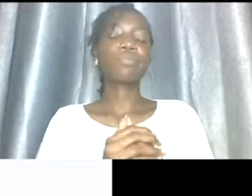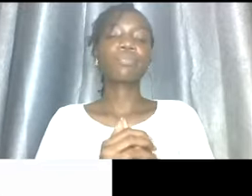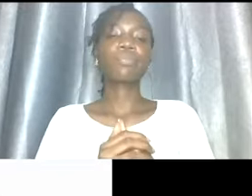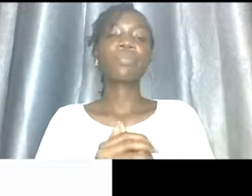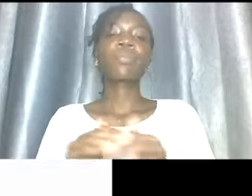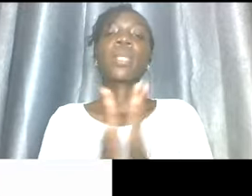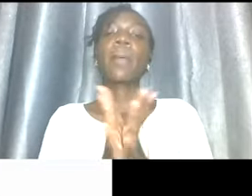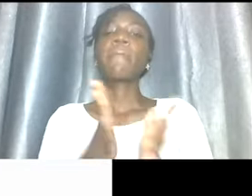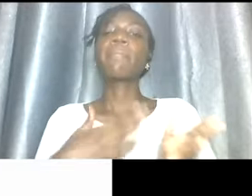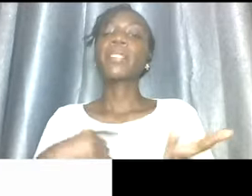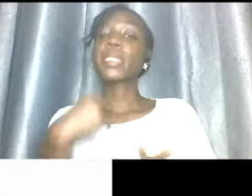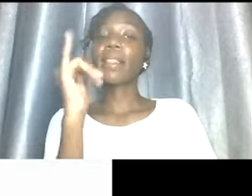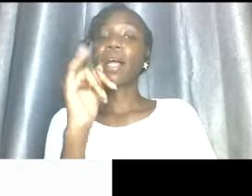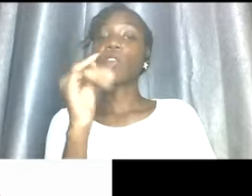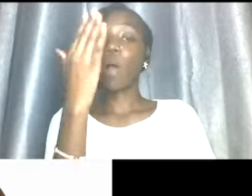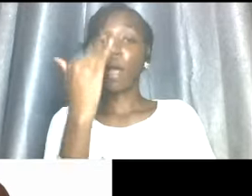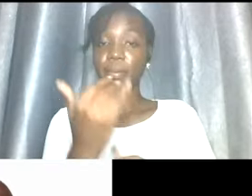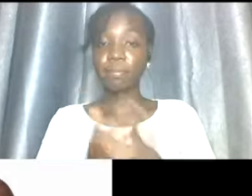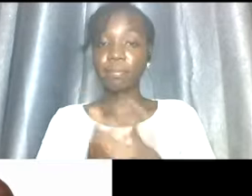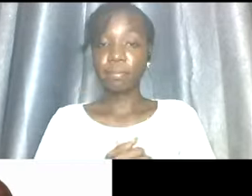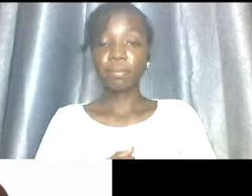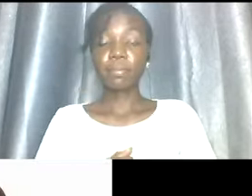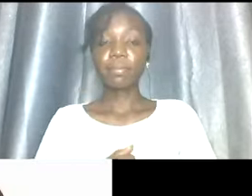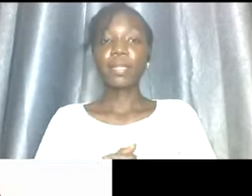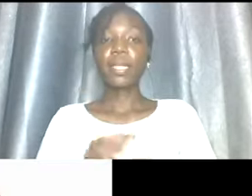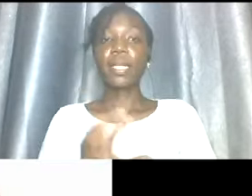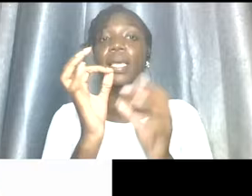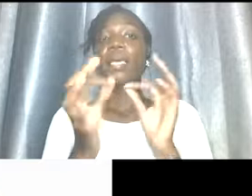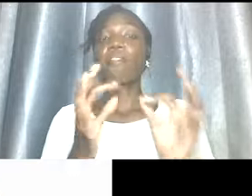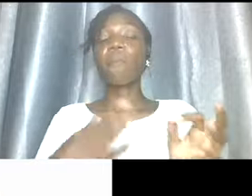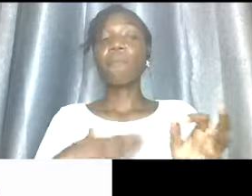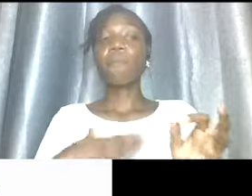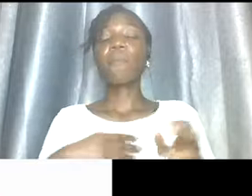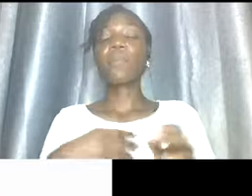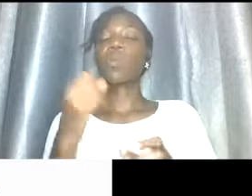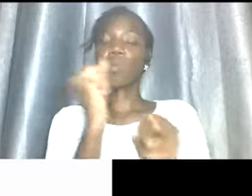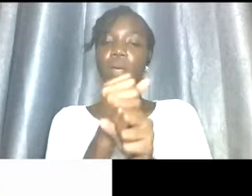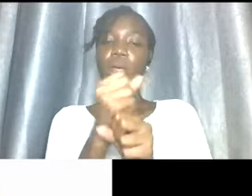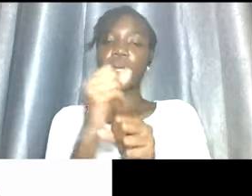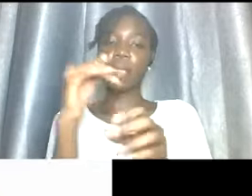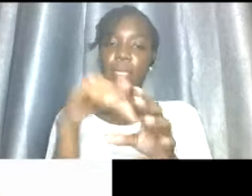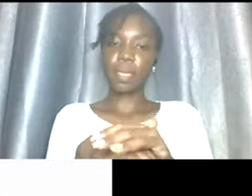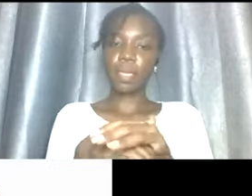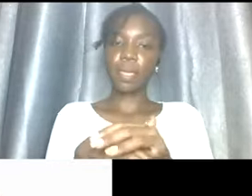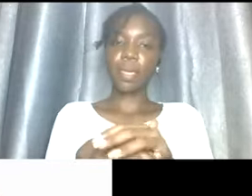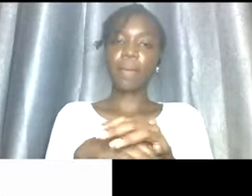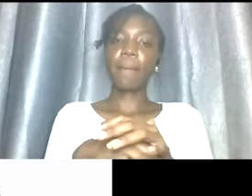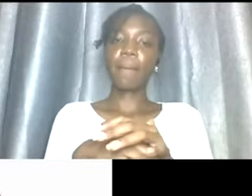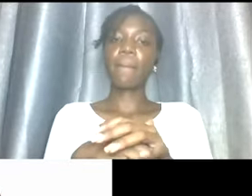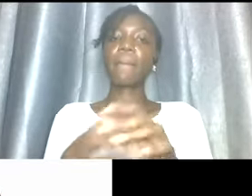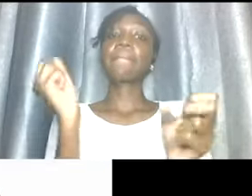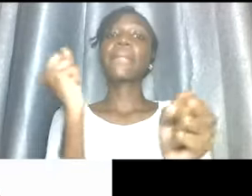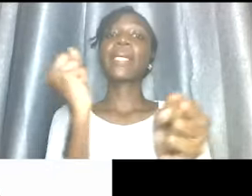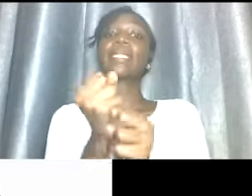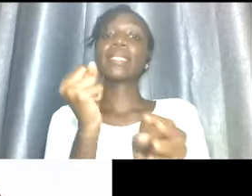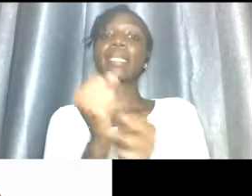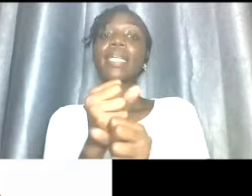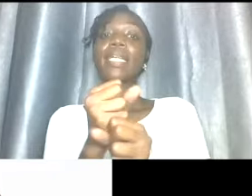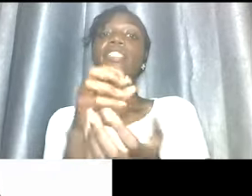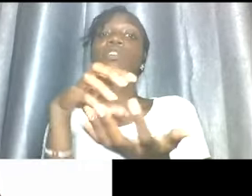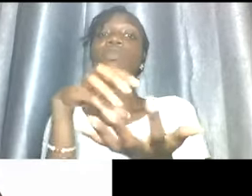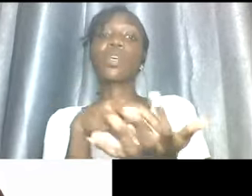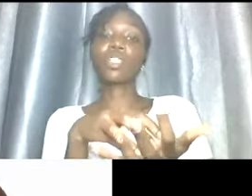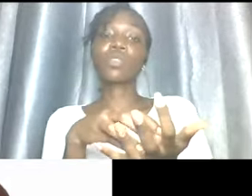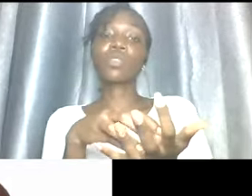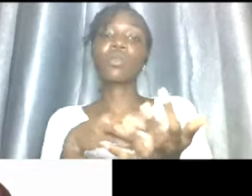that? If I walk into a maintenance situation where I am just there with